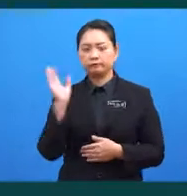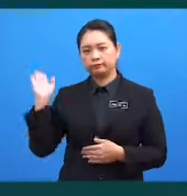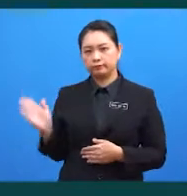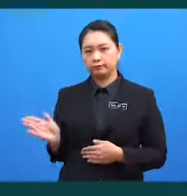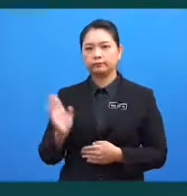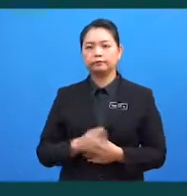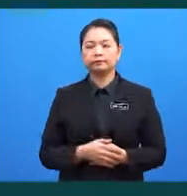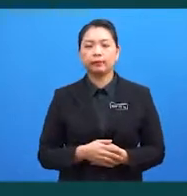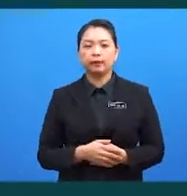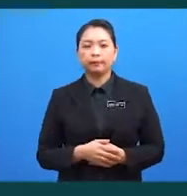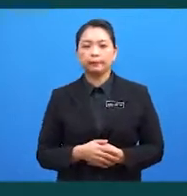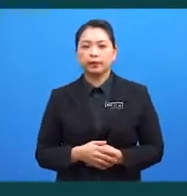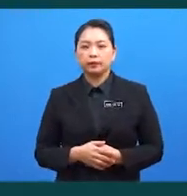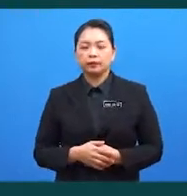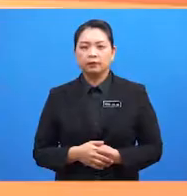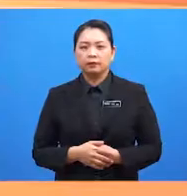bite.